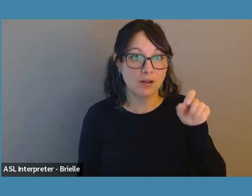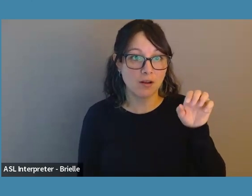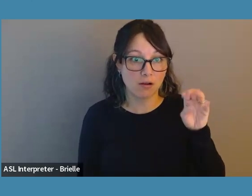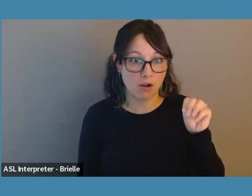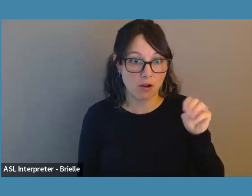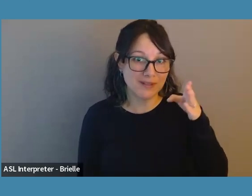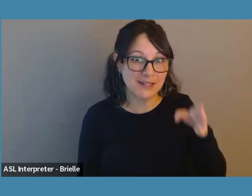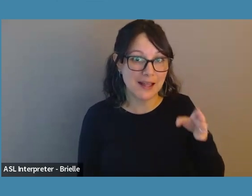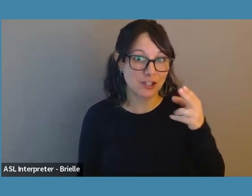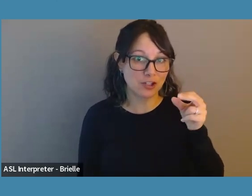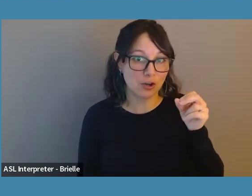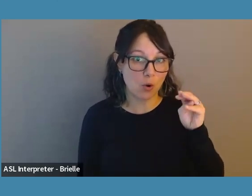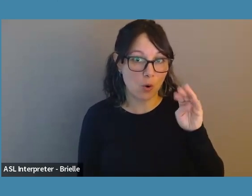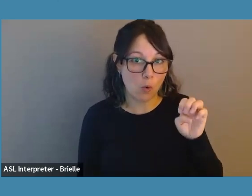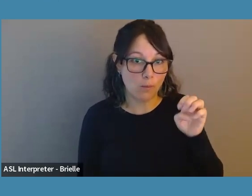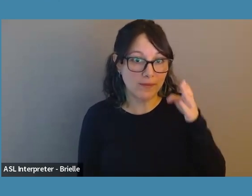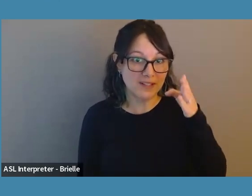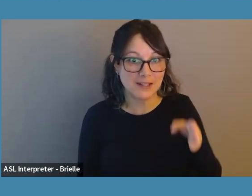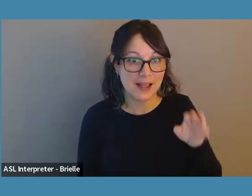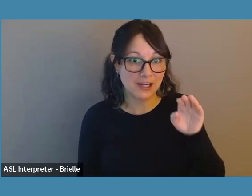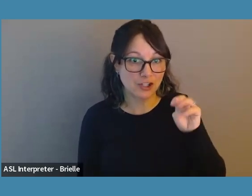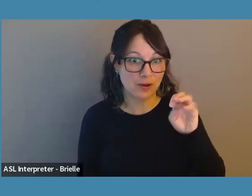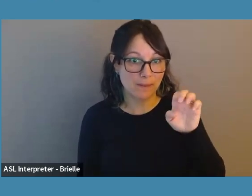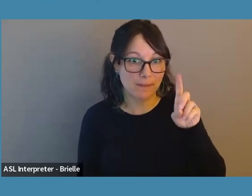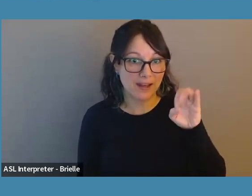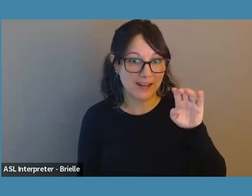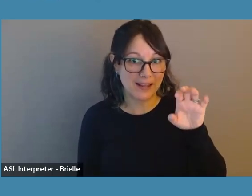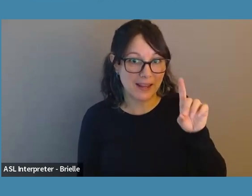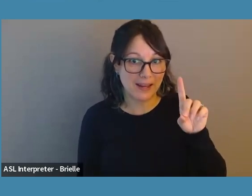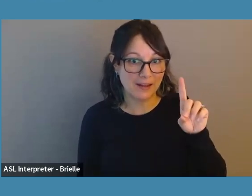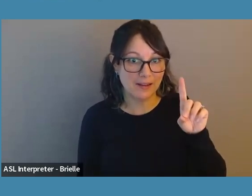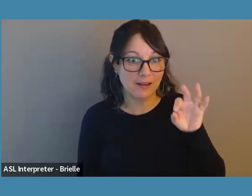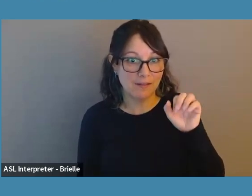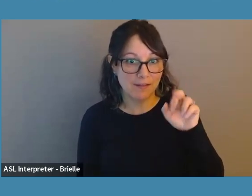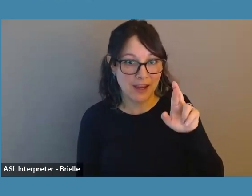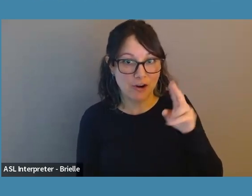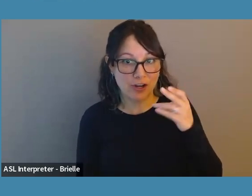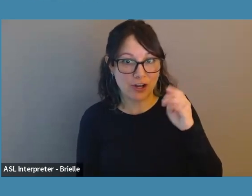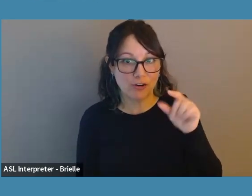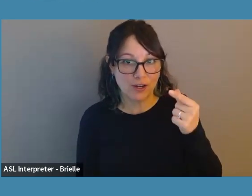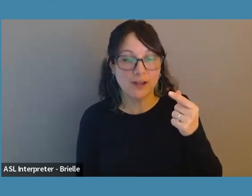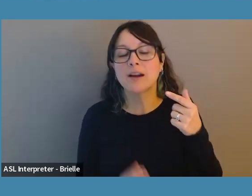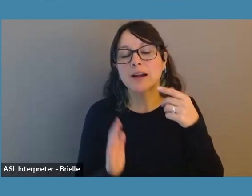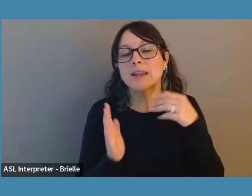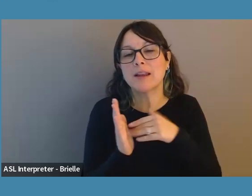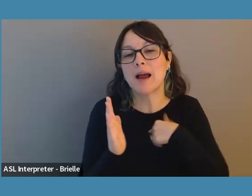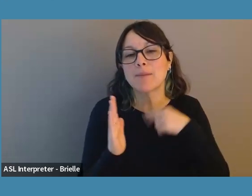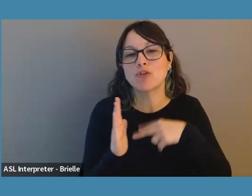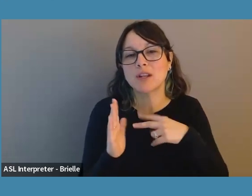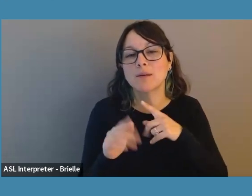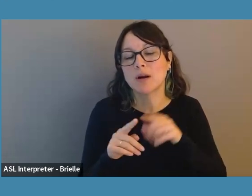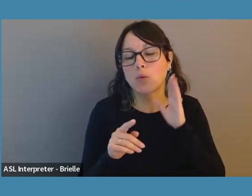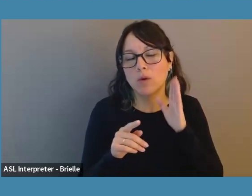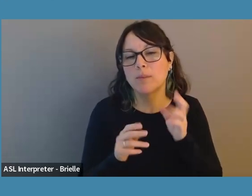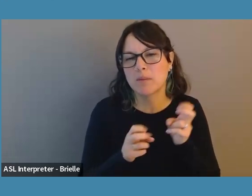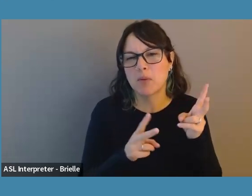flmedicaidmanagedcare.com/home/Medicaid Fair Hearing. And again, I'm reading this out, but this information will be available in writing on our website.